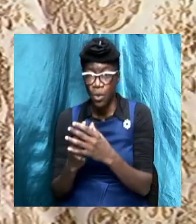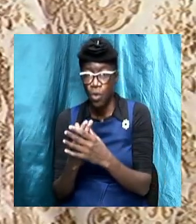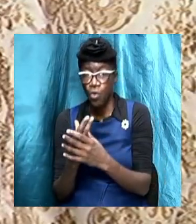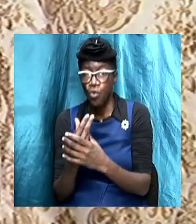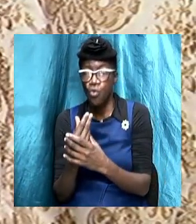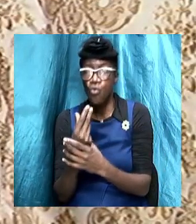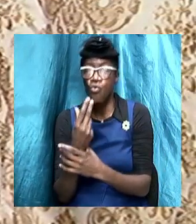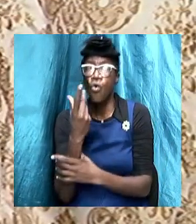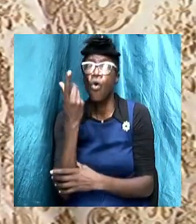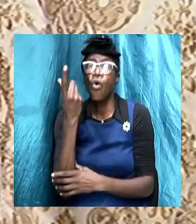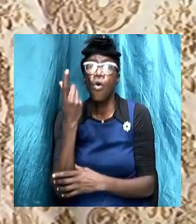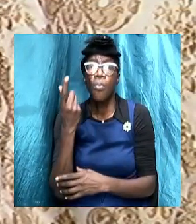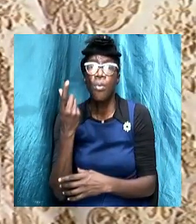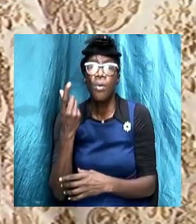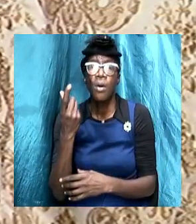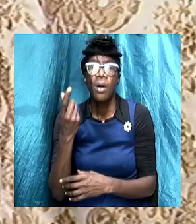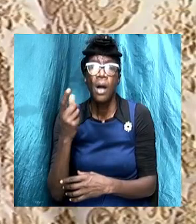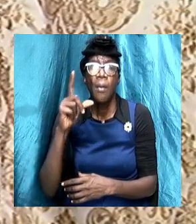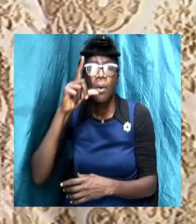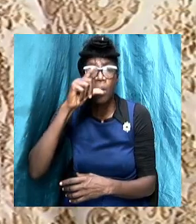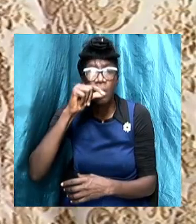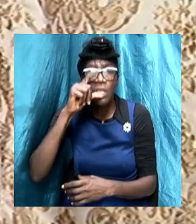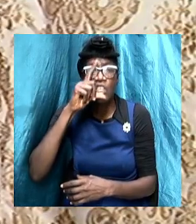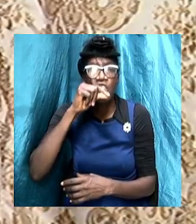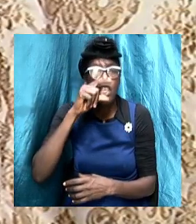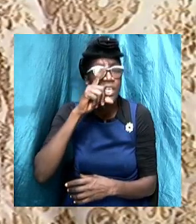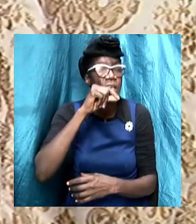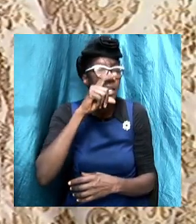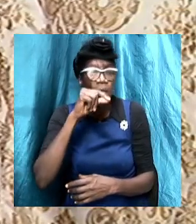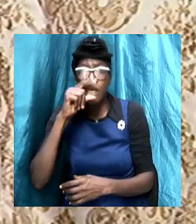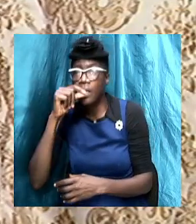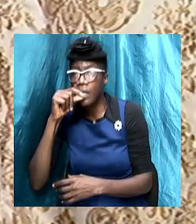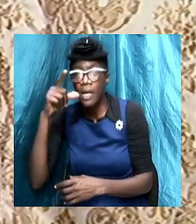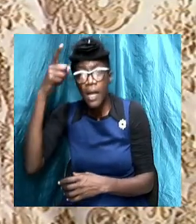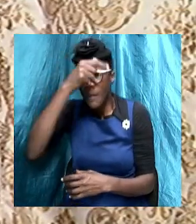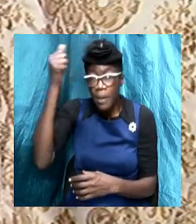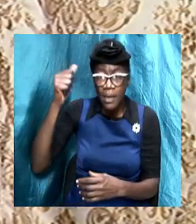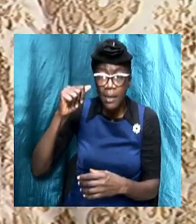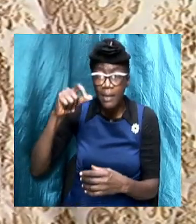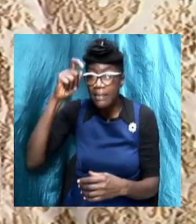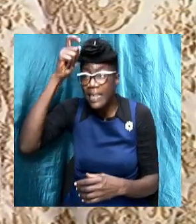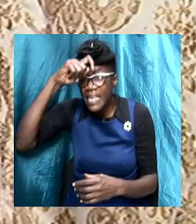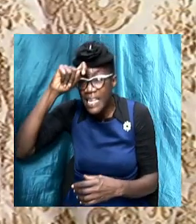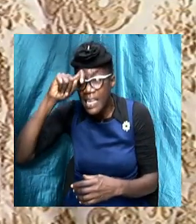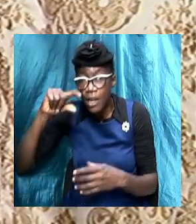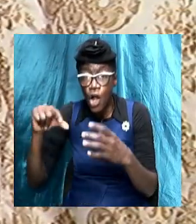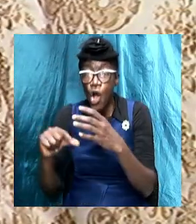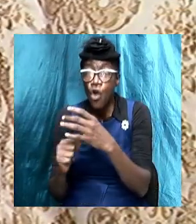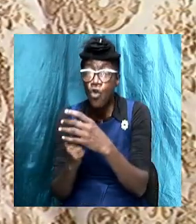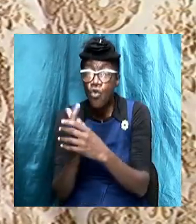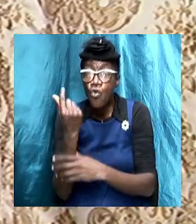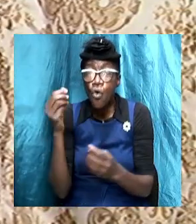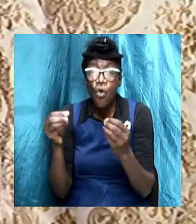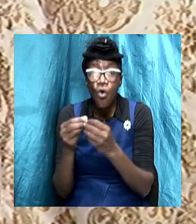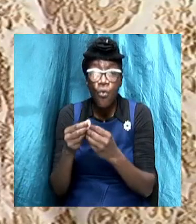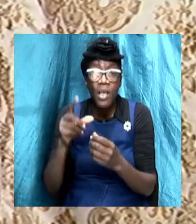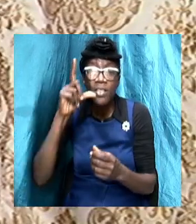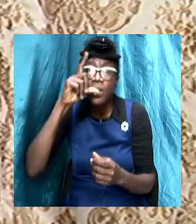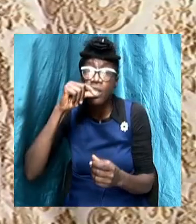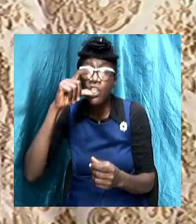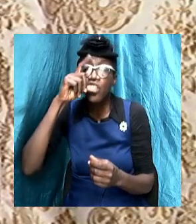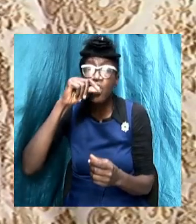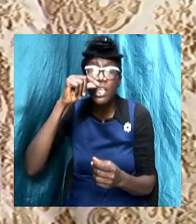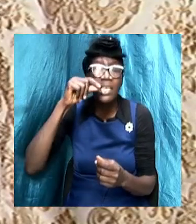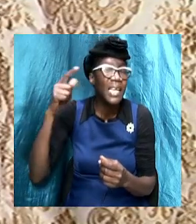chickens. And he said because the eagle grew up among chickens, it thought of itself